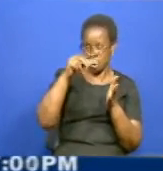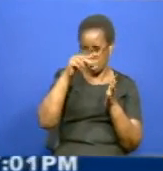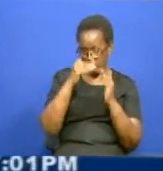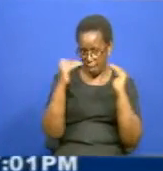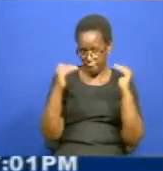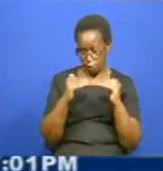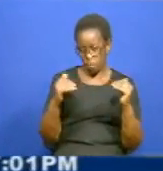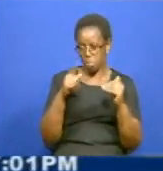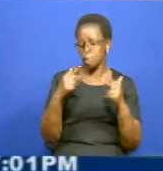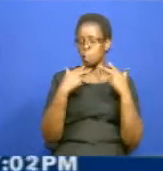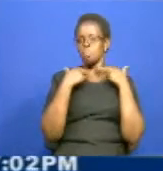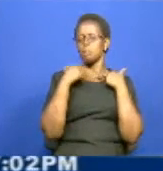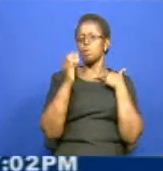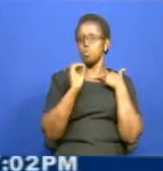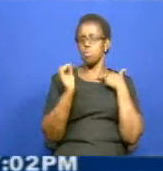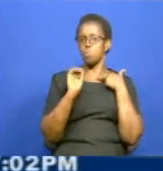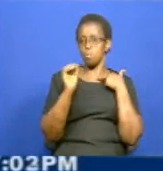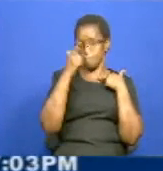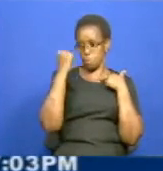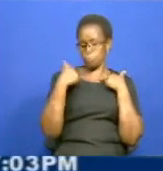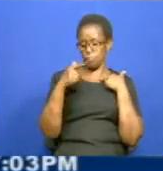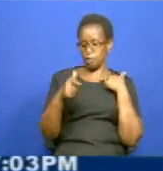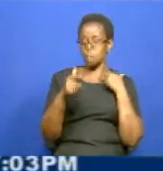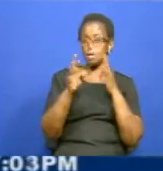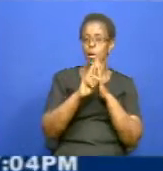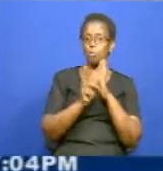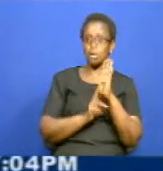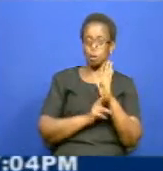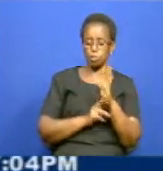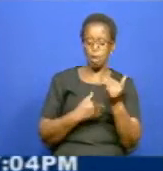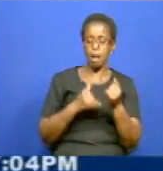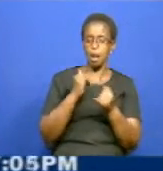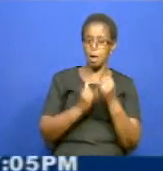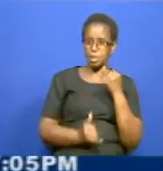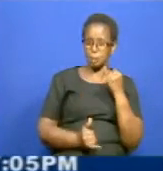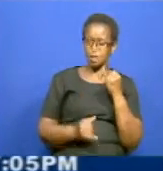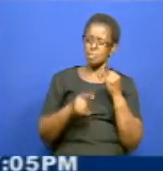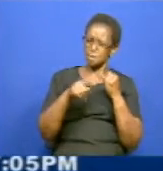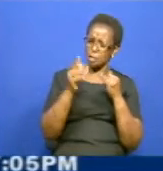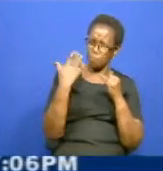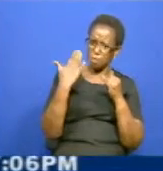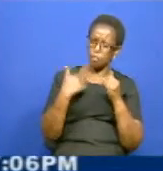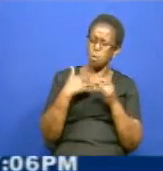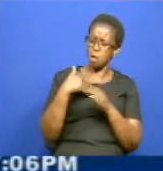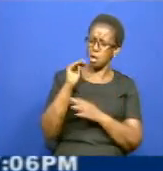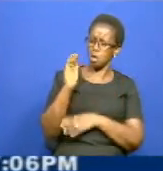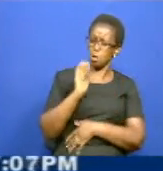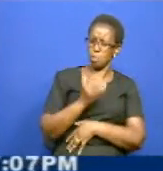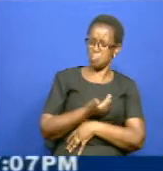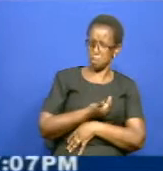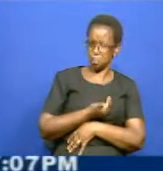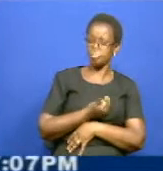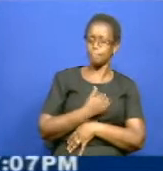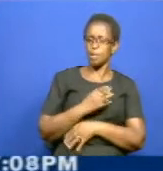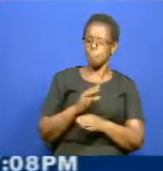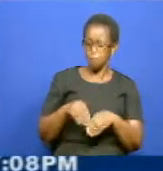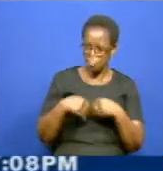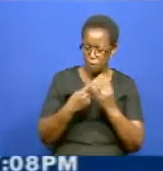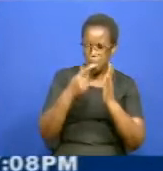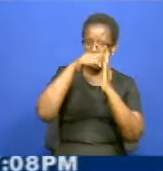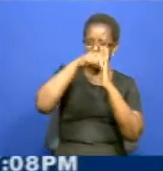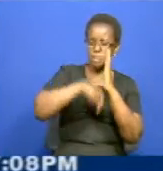unnecessarily due to these regulations. And lastly, she sought that the committee provide detailed plans and